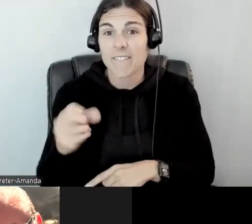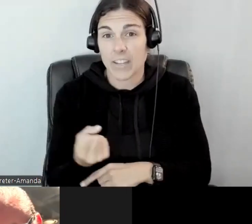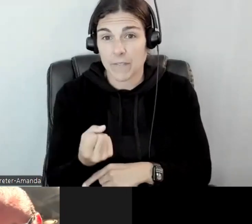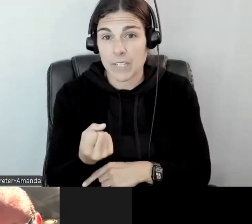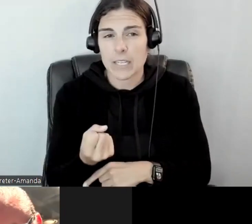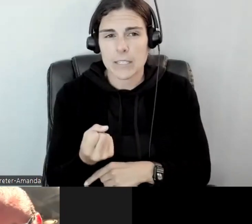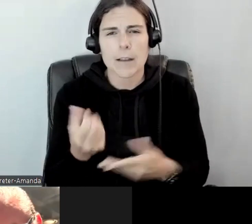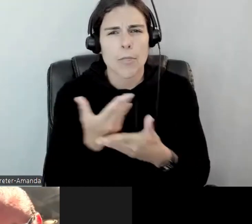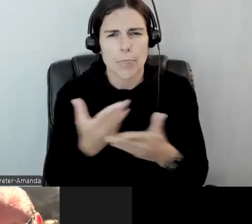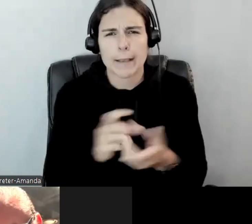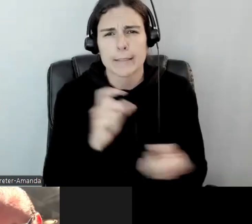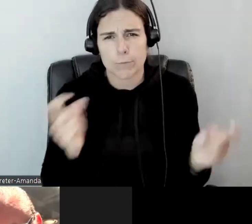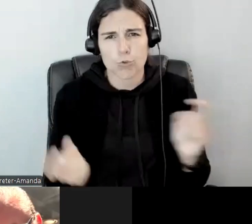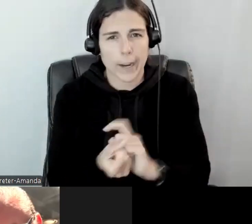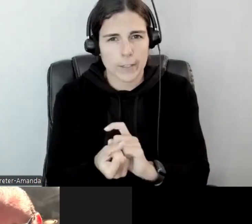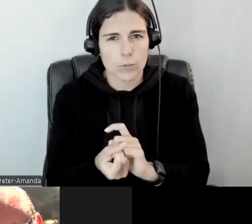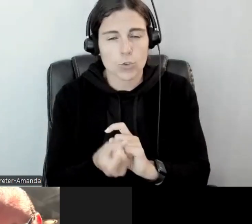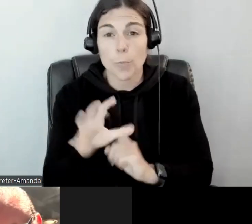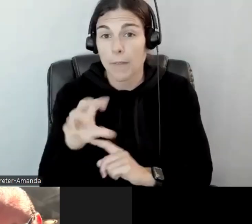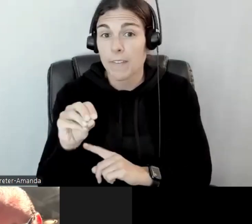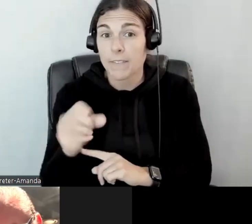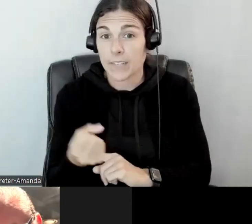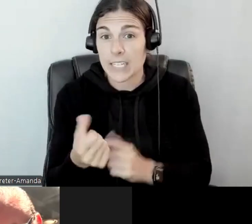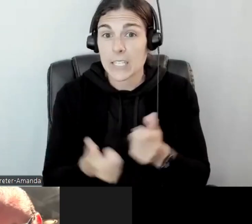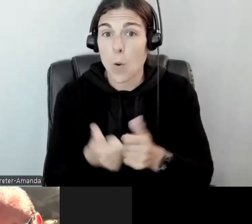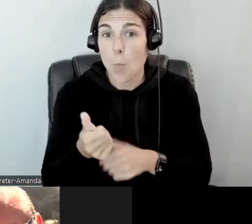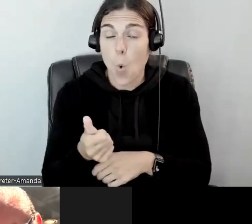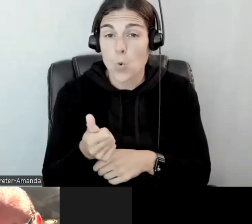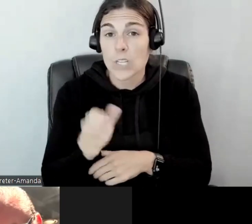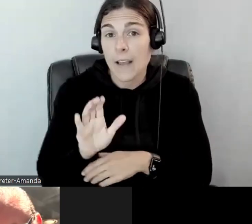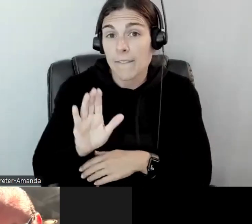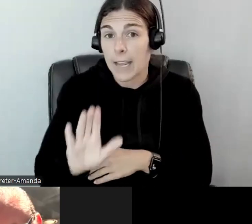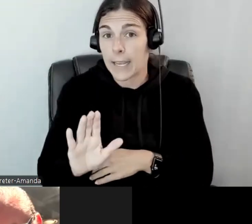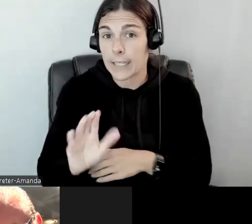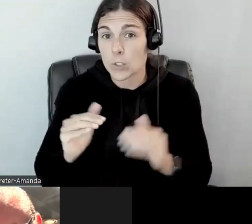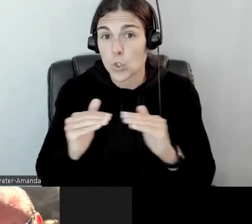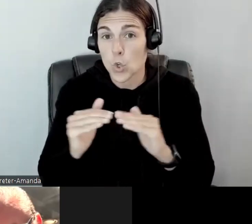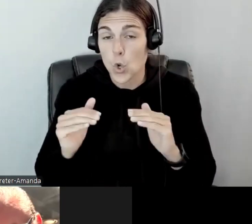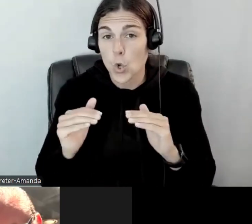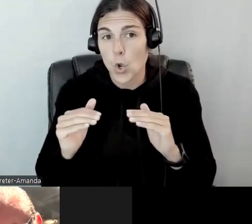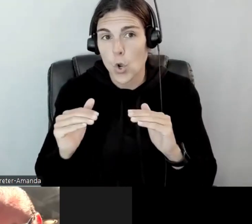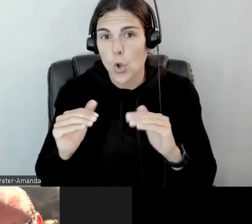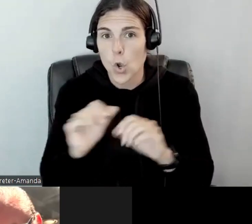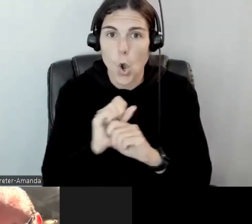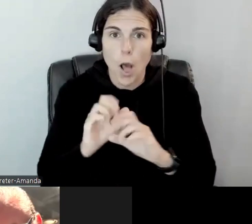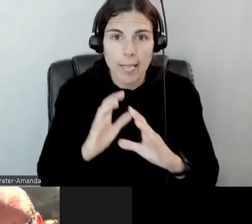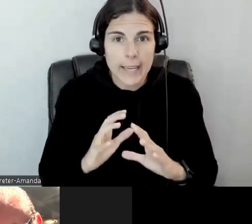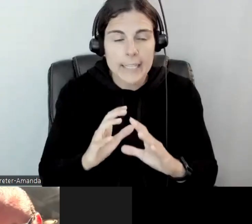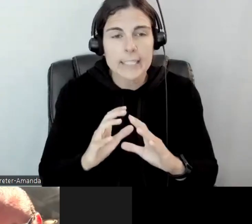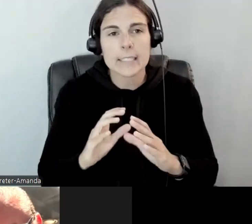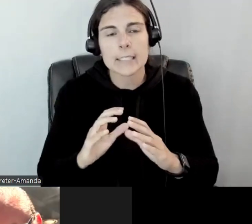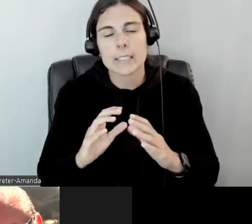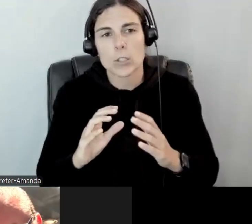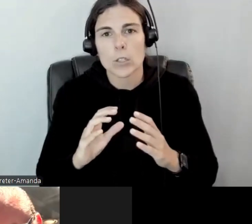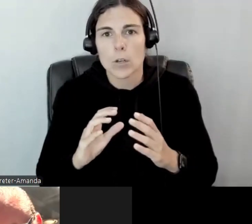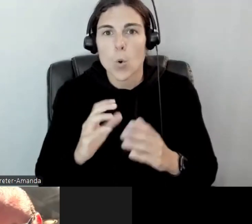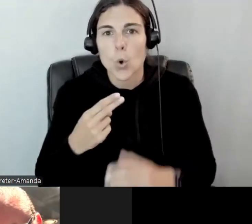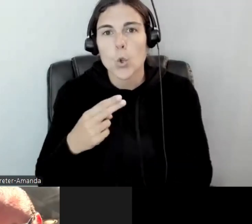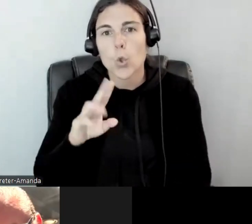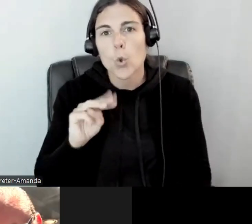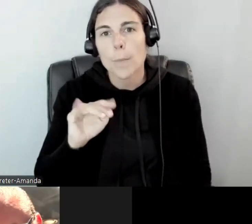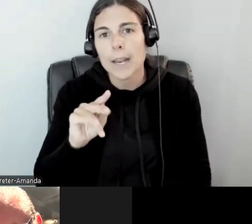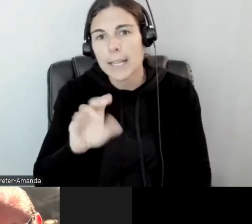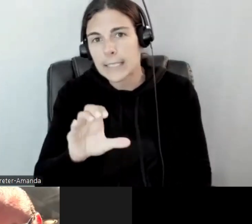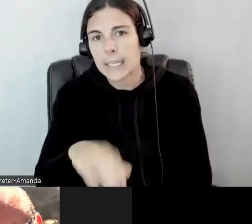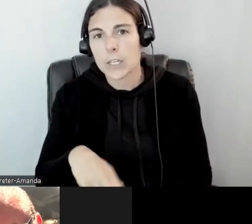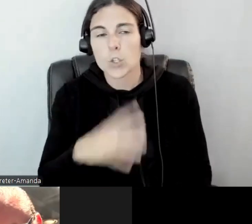have changed. In the 50s, most of his colleagues coming out of Reform Seminary were humanistic Jews too. They agreed